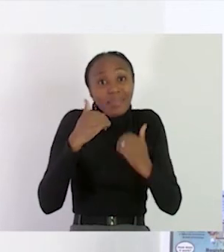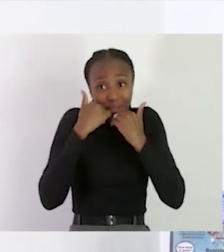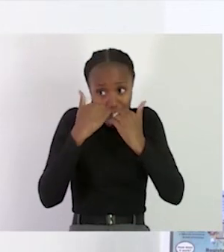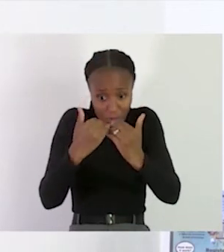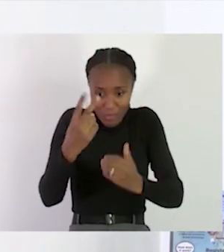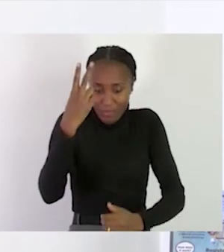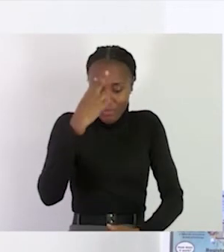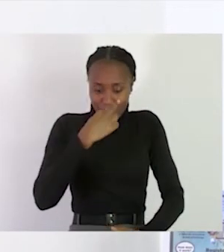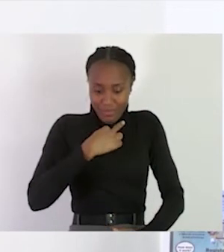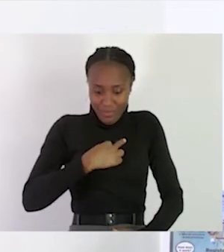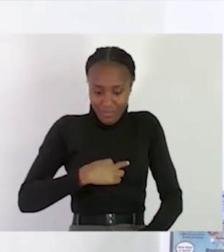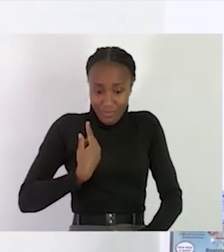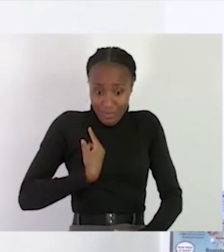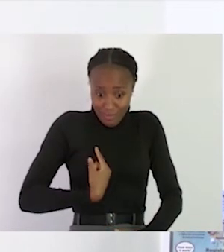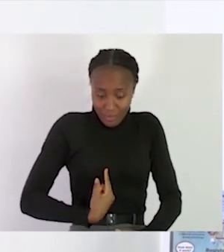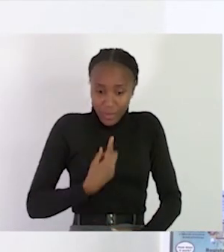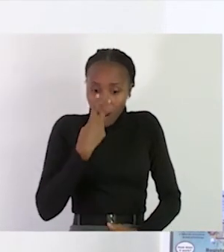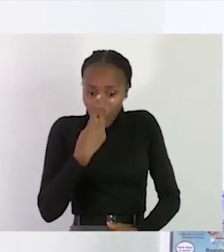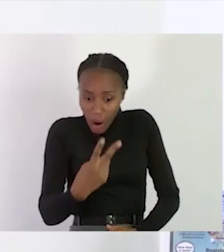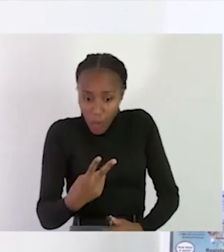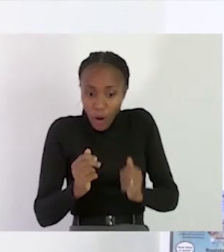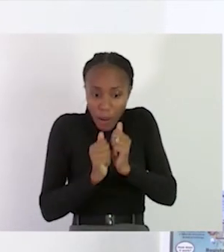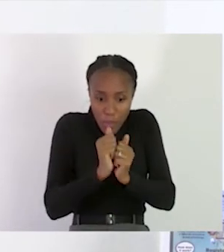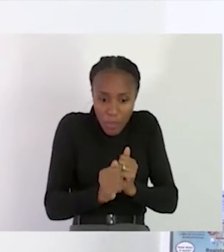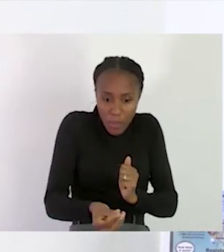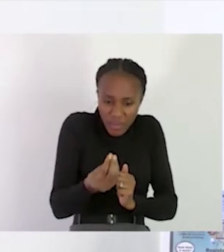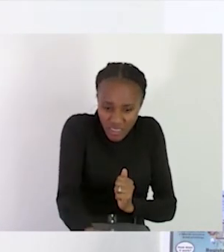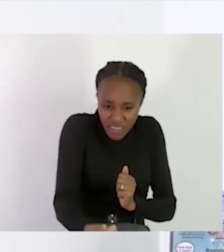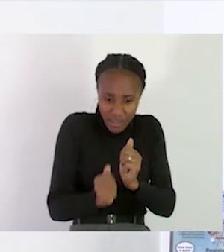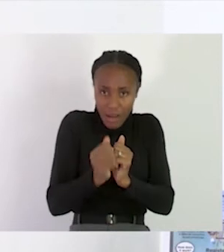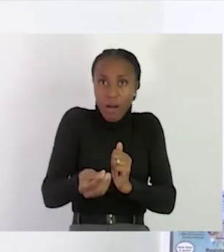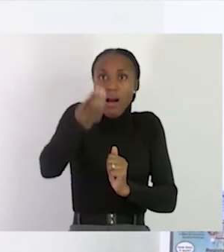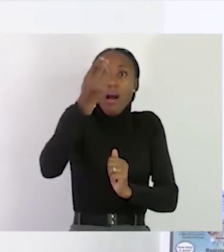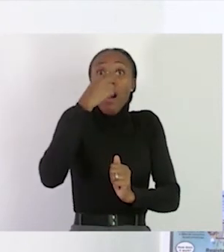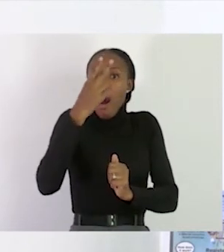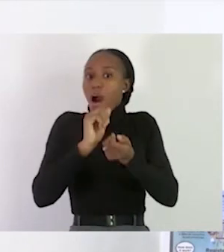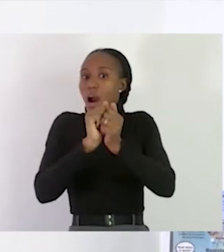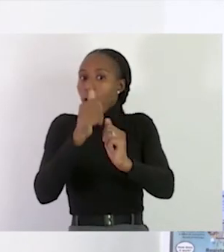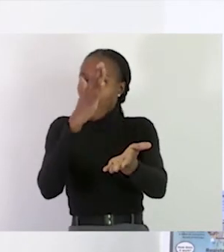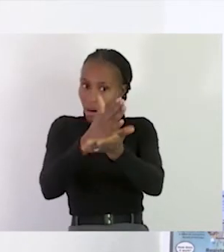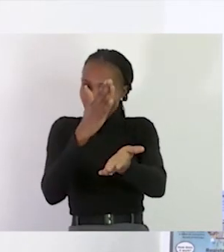at yourself, you look at your little brother, you look at your older brother, you will notice those changes.